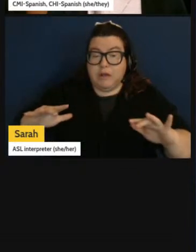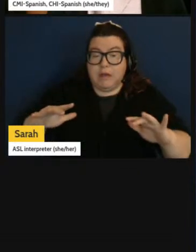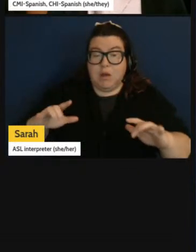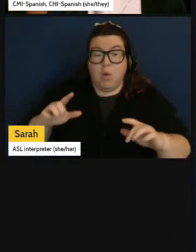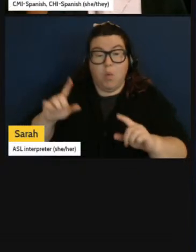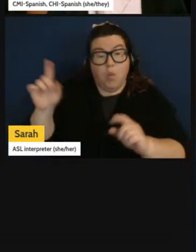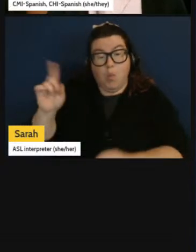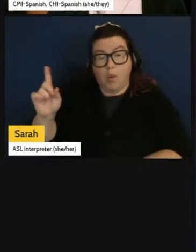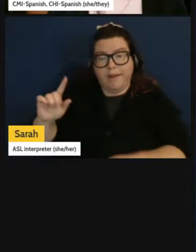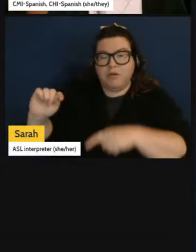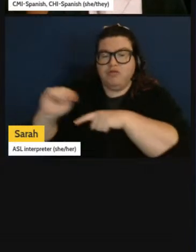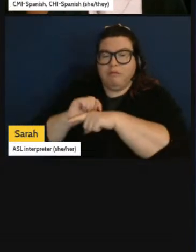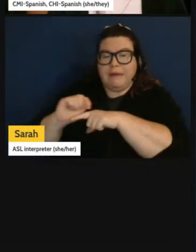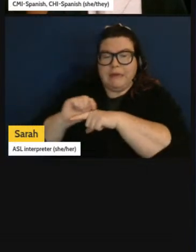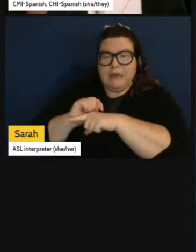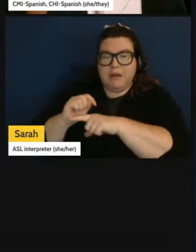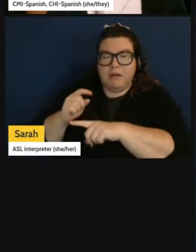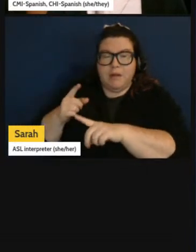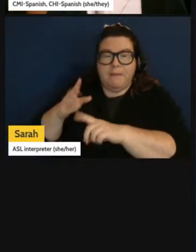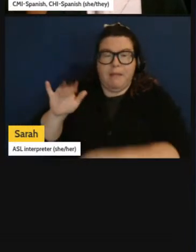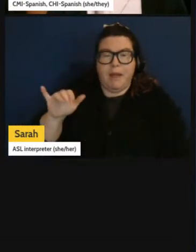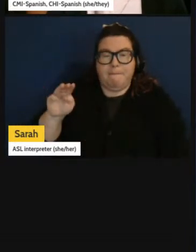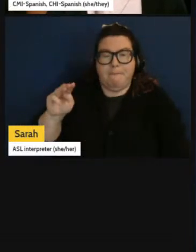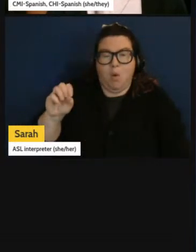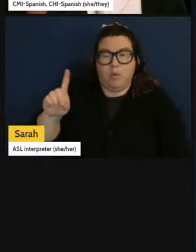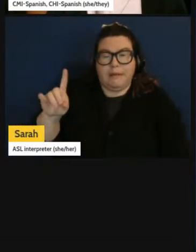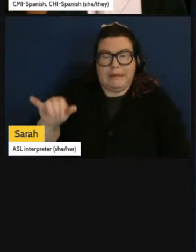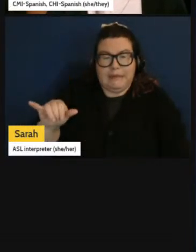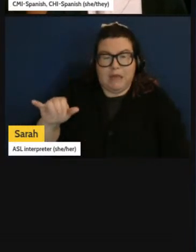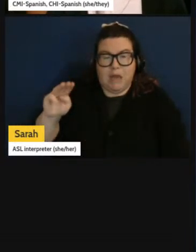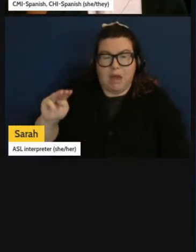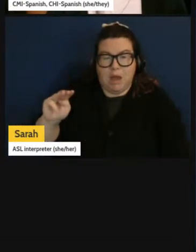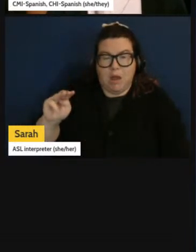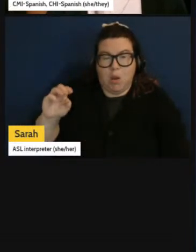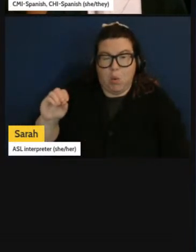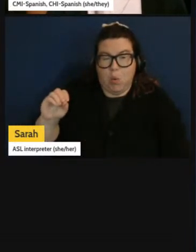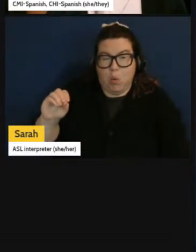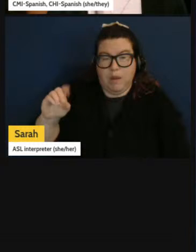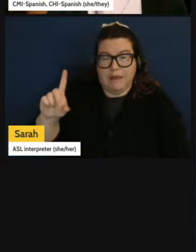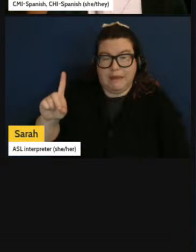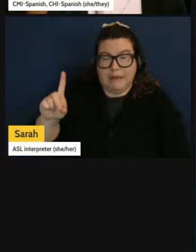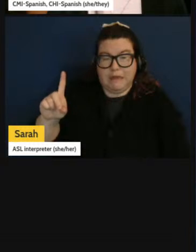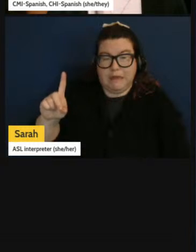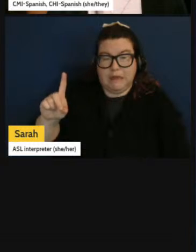training by Modi. So it's